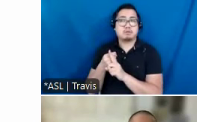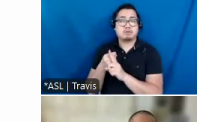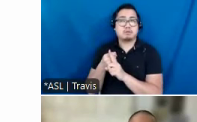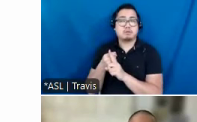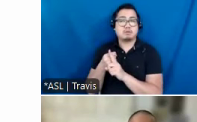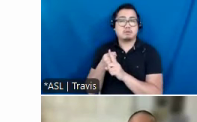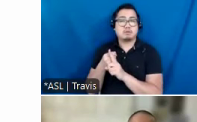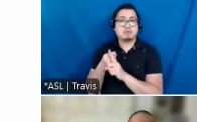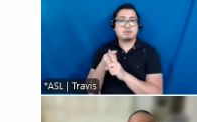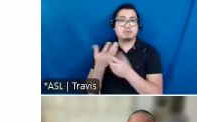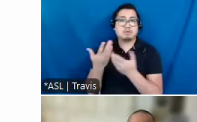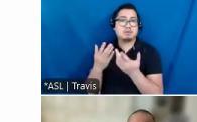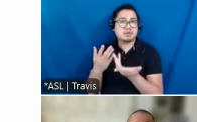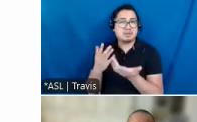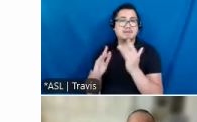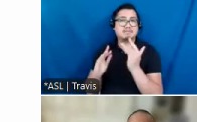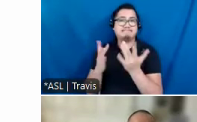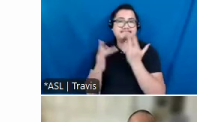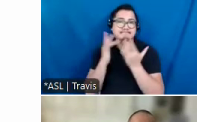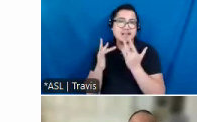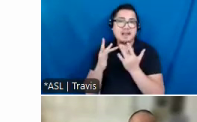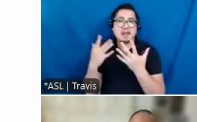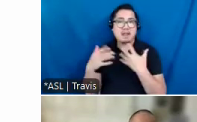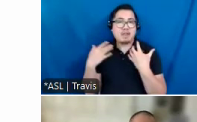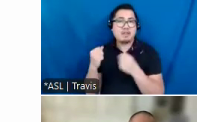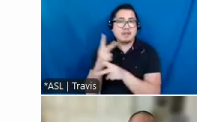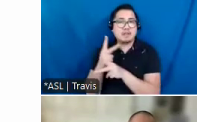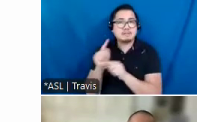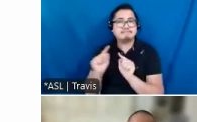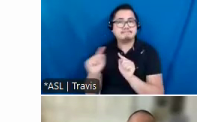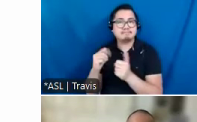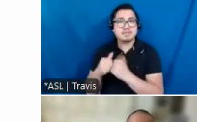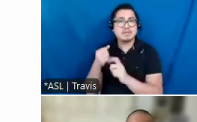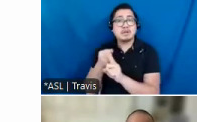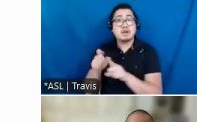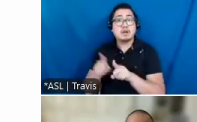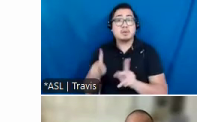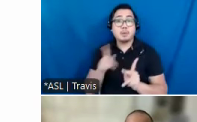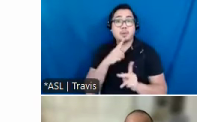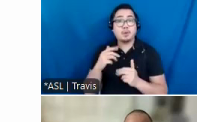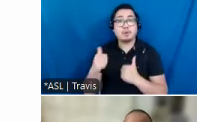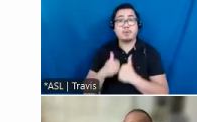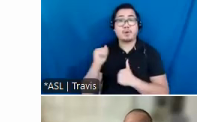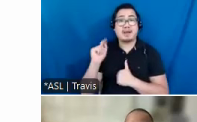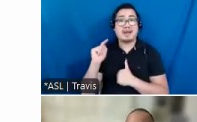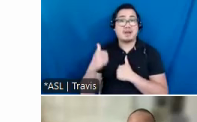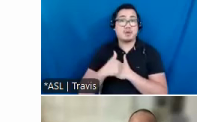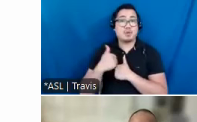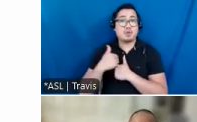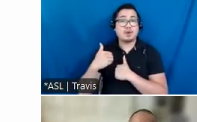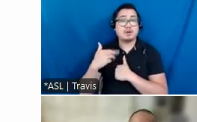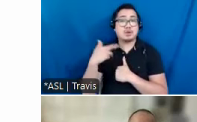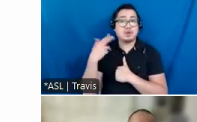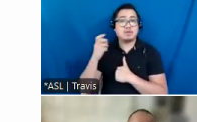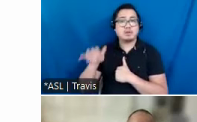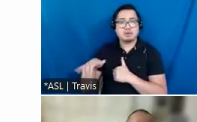experienced inequities in care, and also people who are at higher risk for these complications. And it's really important for us to